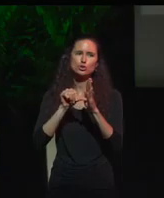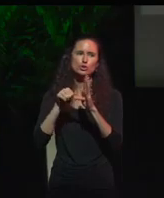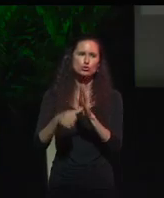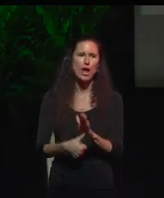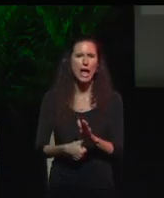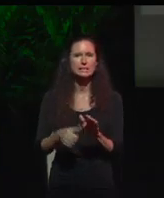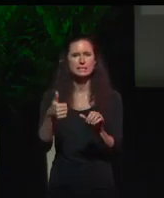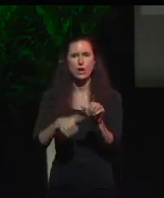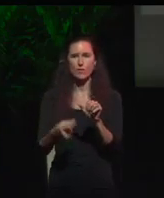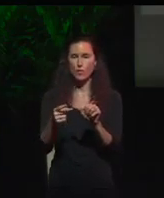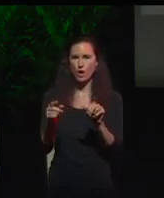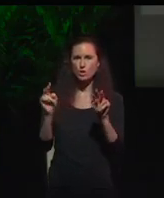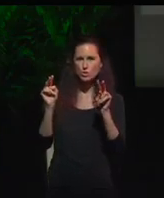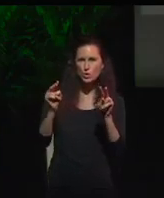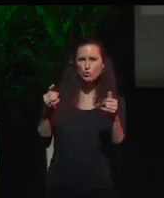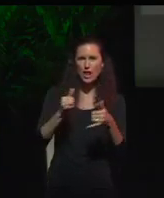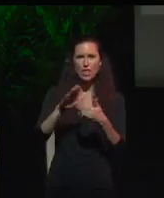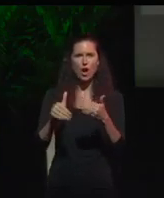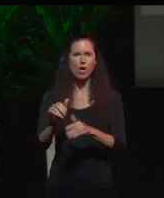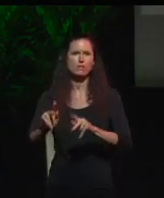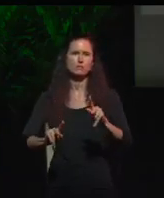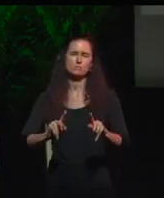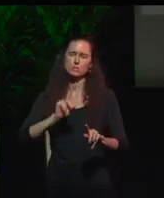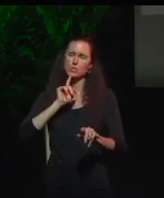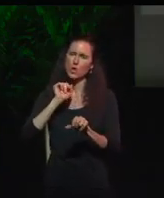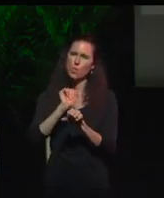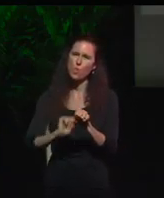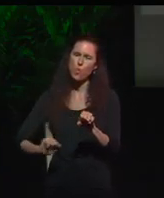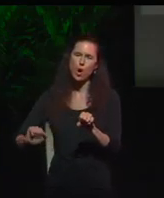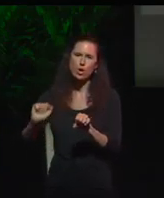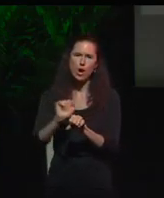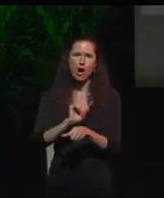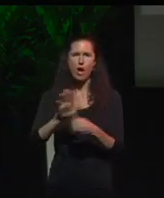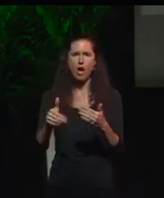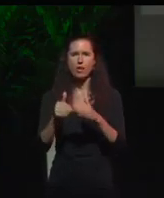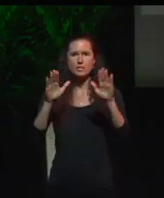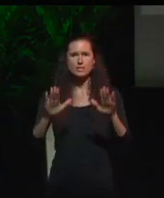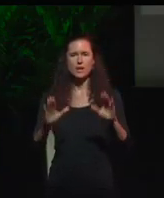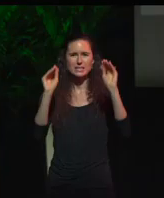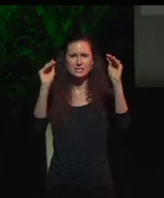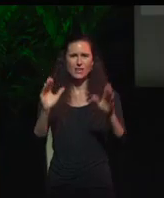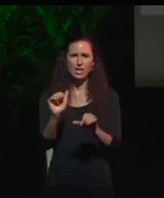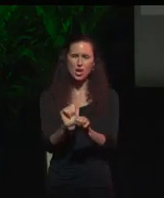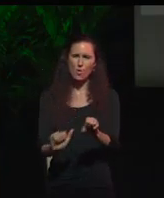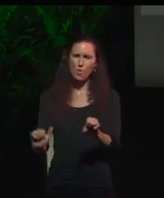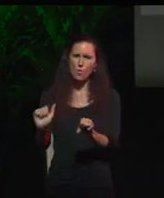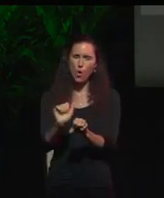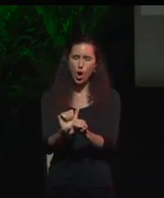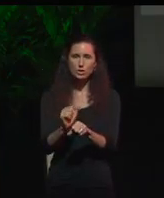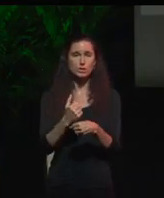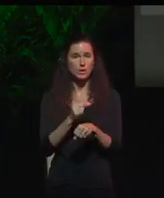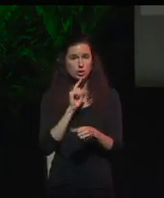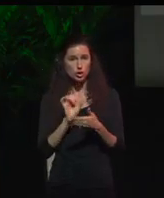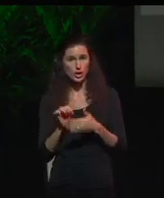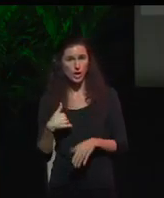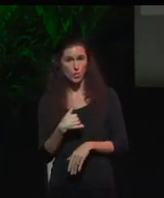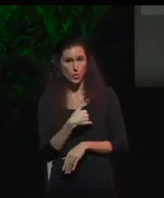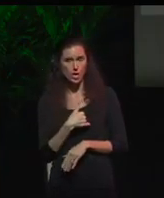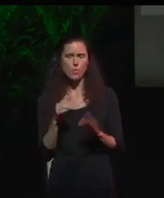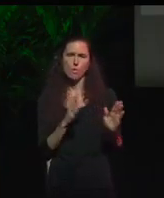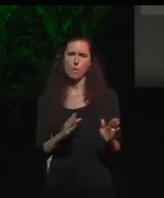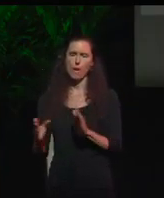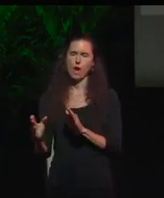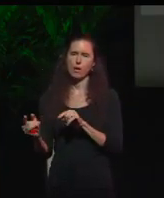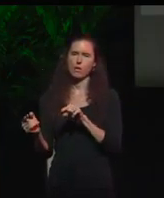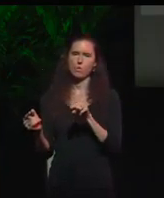watching right now that all of these people worked really hard, all of these amazing faculty worked hard this summer to make sure that we were prepared for when you